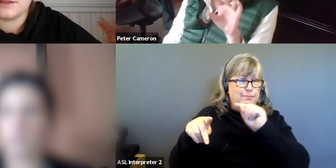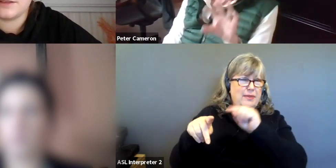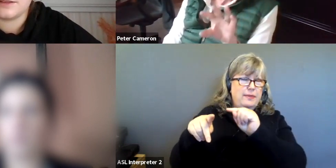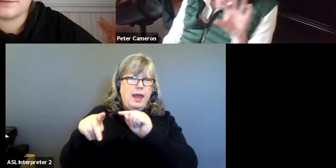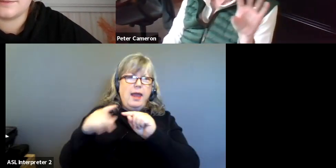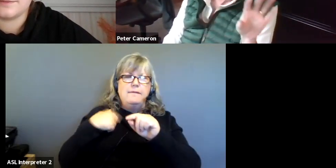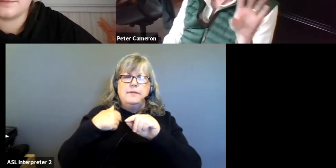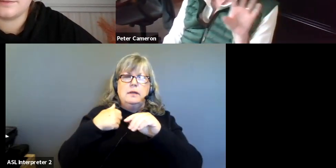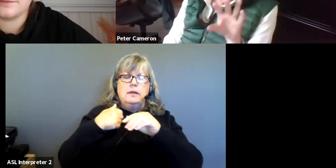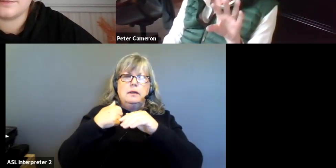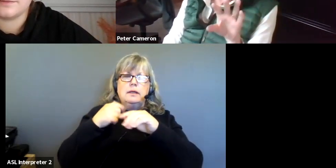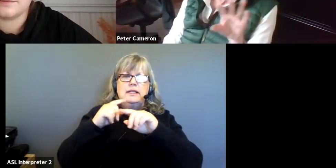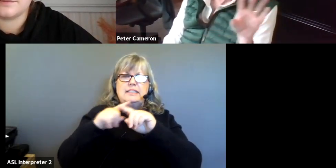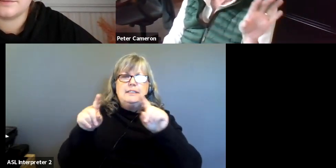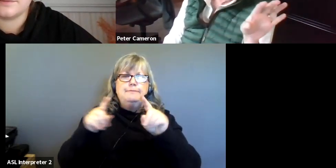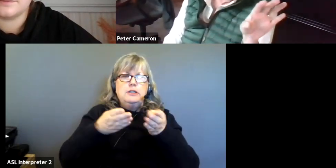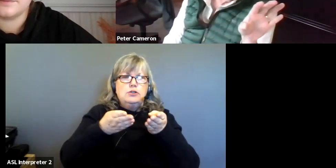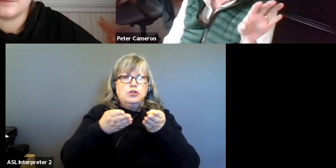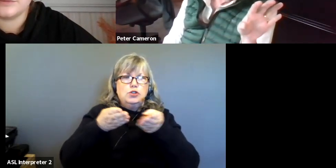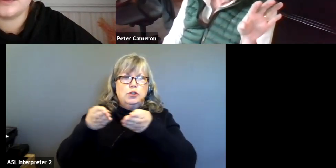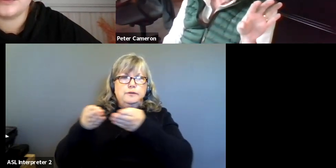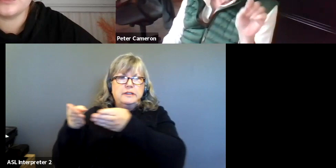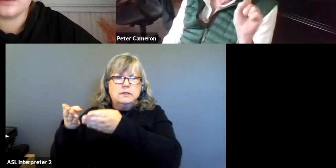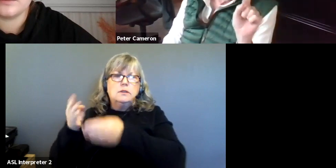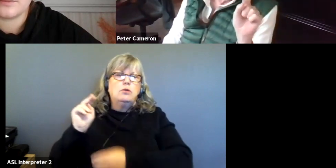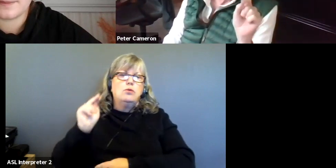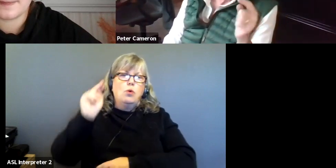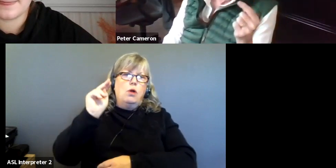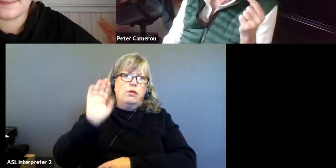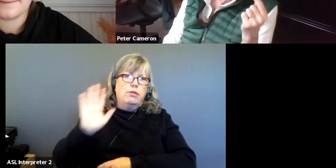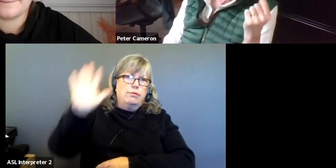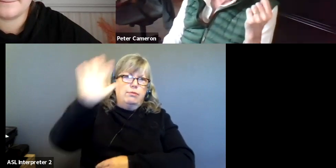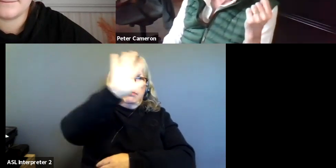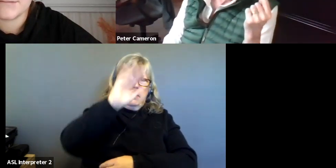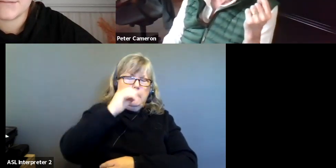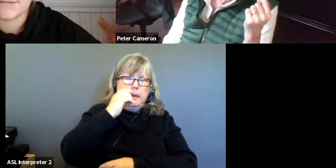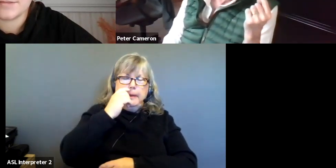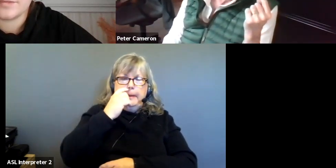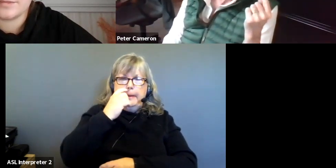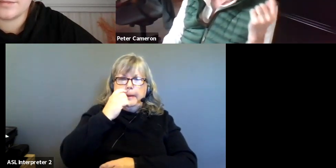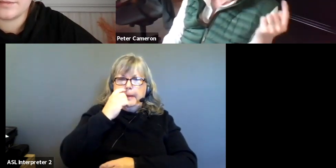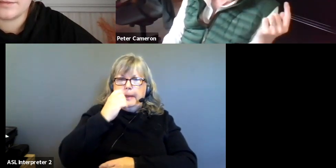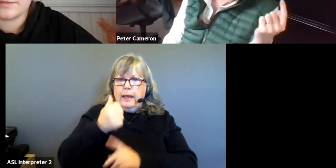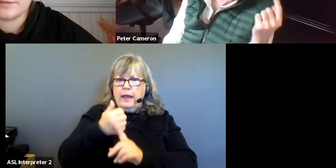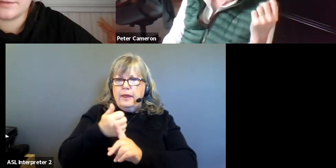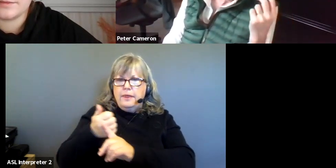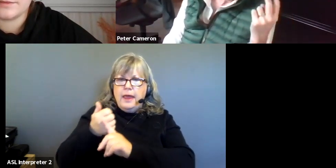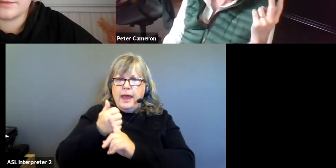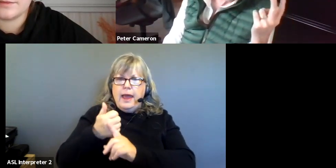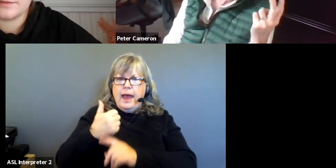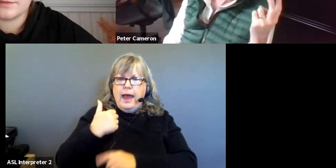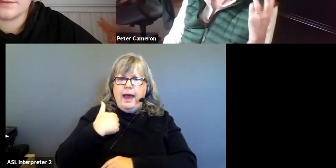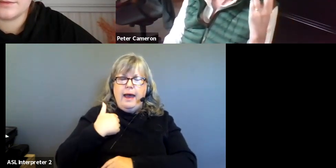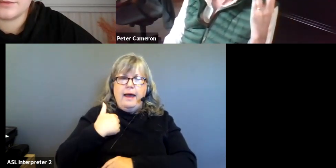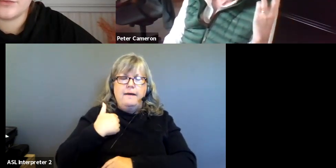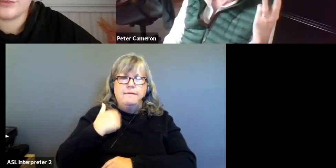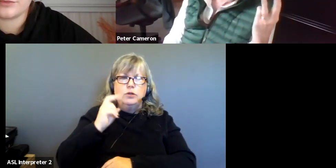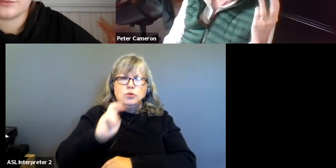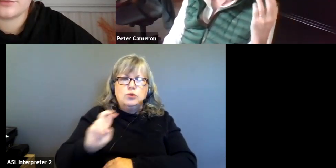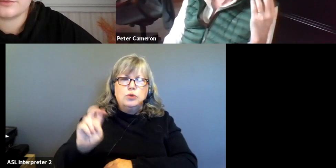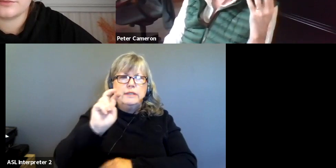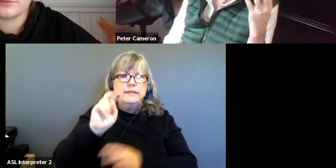all kinds of different services in the north that they have tourism, they have hotels, they